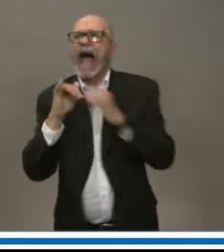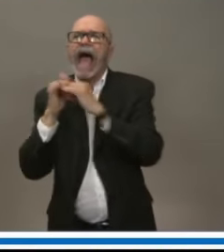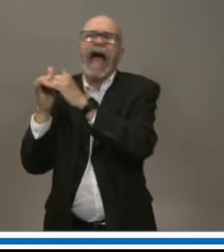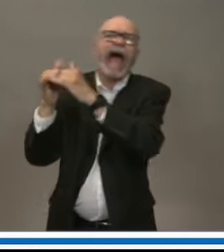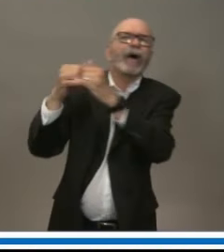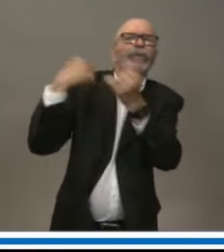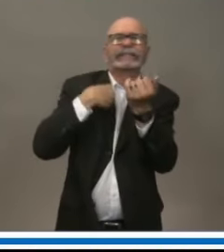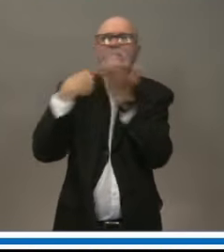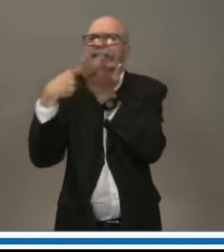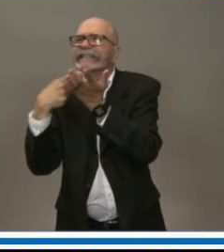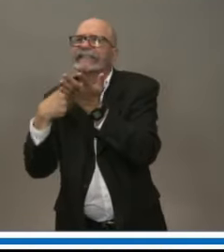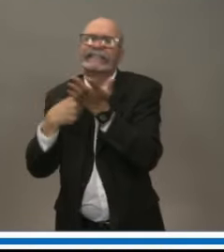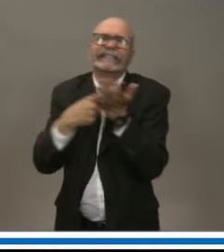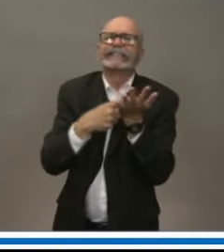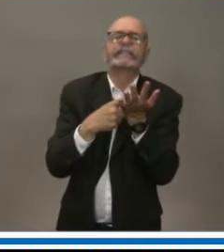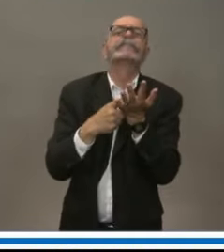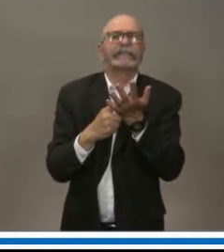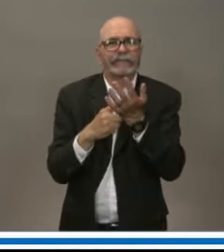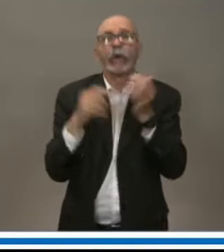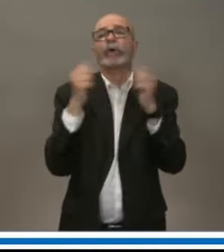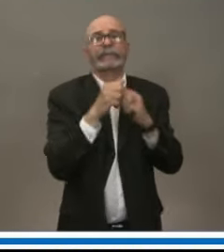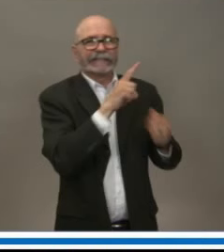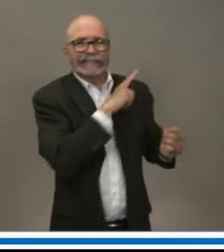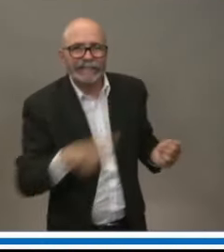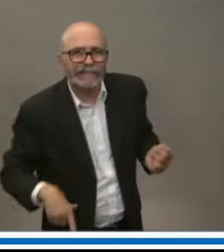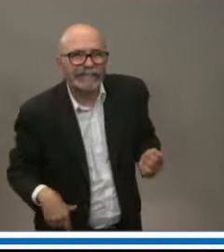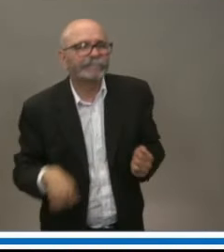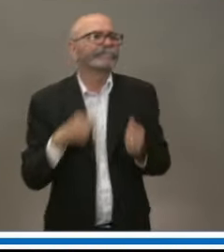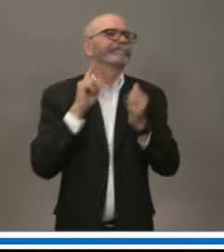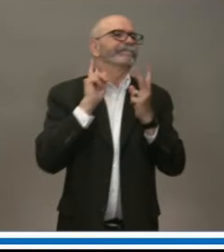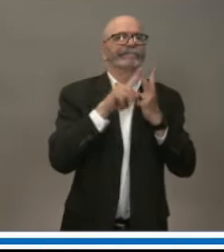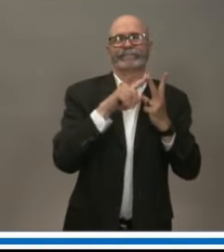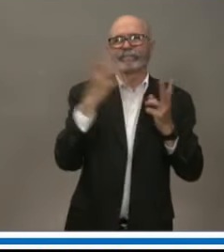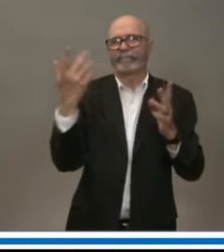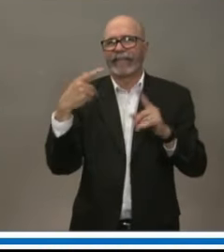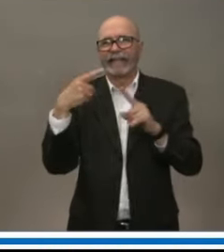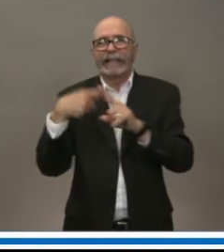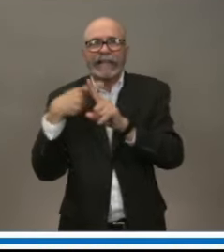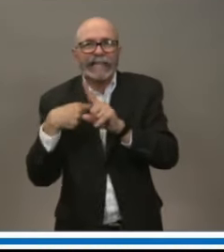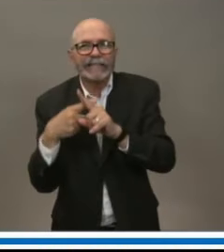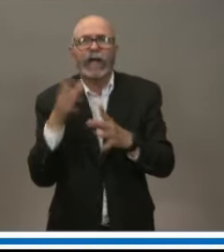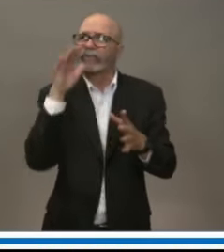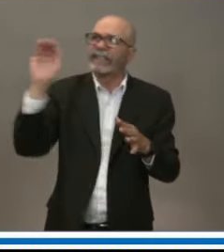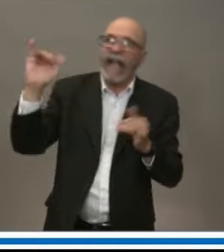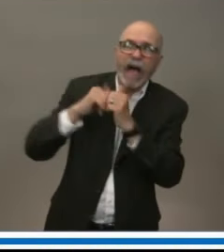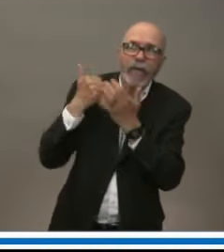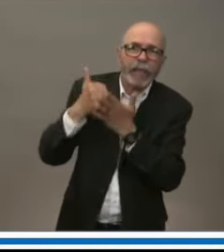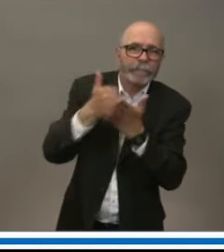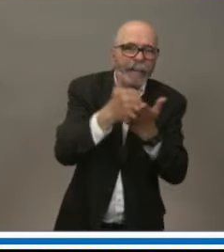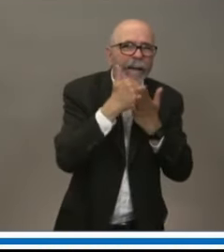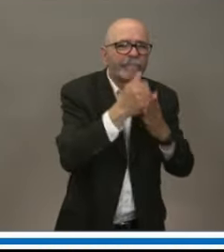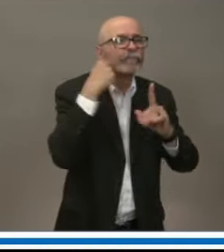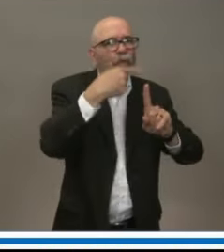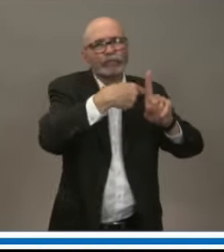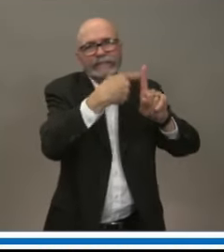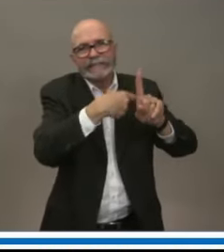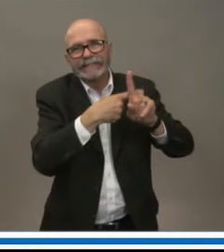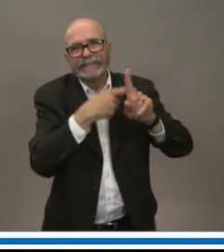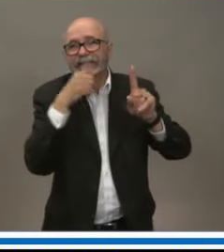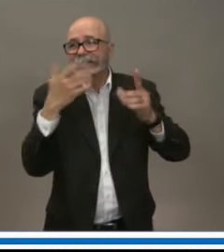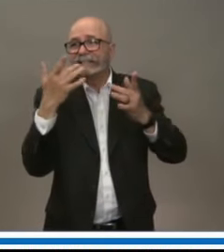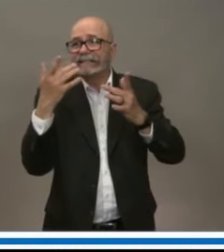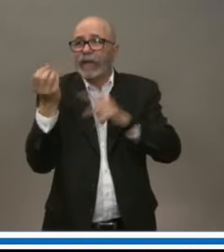to landlords to be able so they could pass it on to many of our small business owners in the province to give